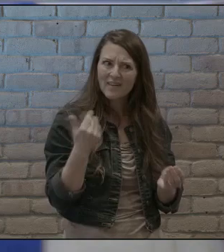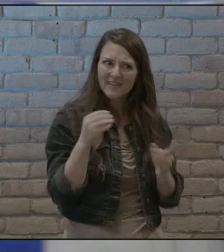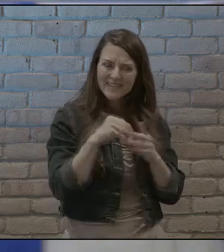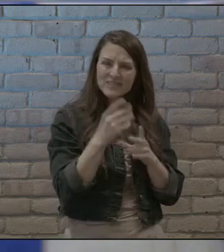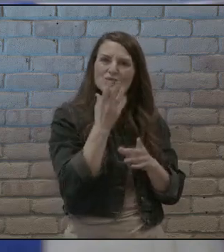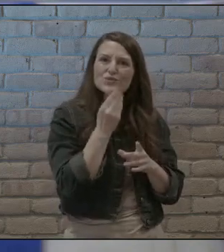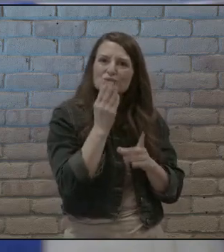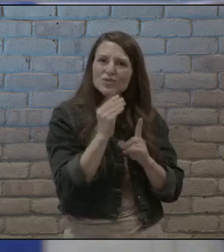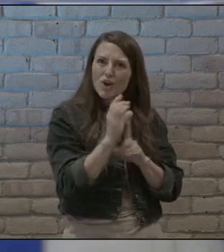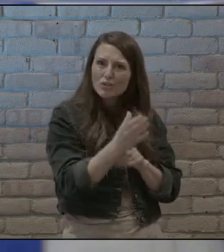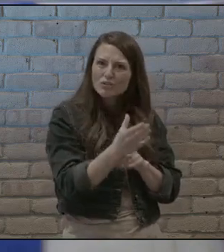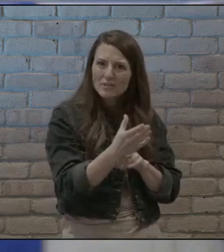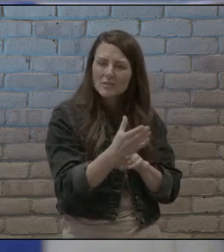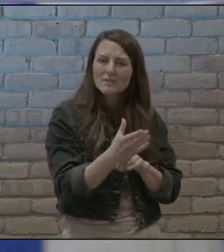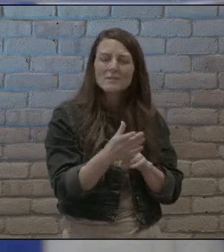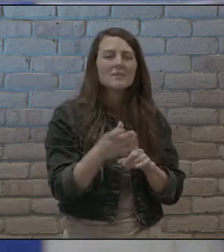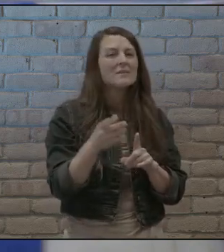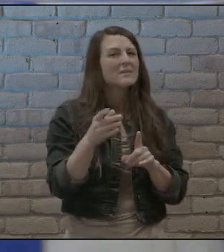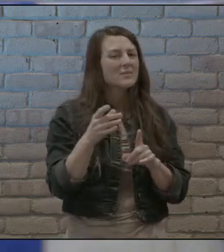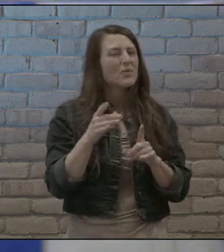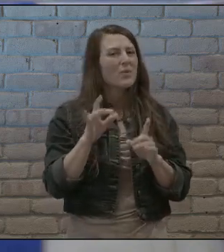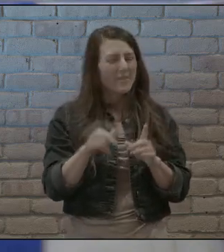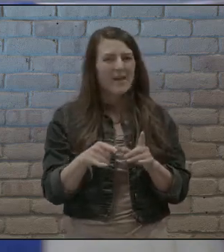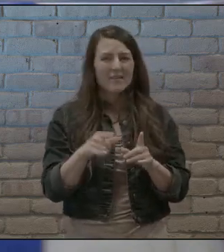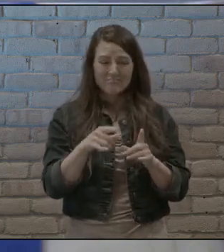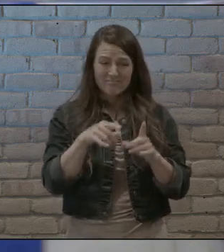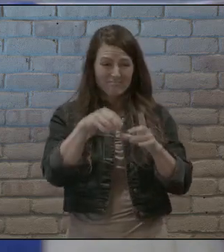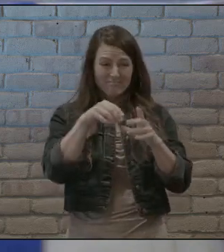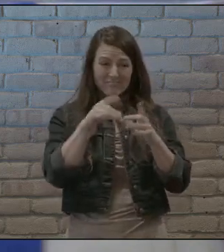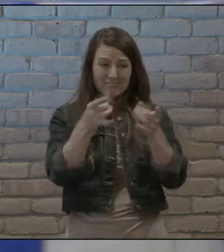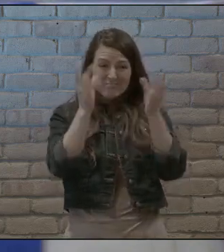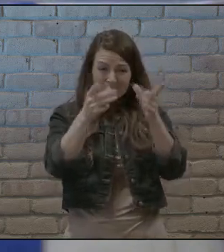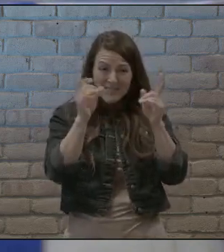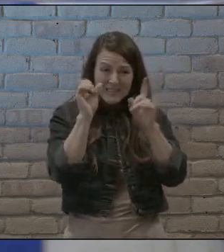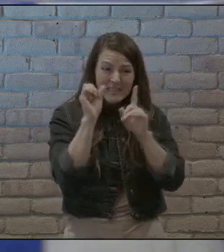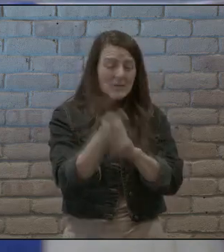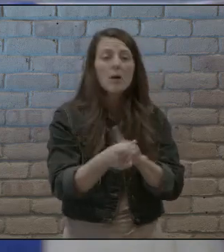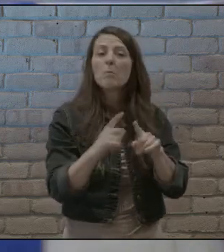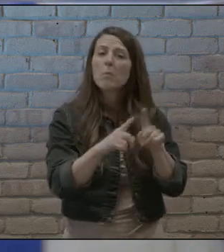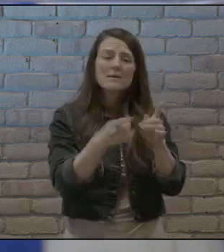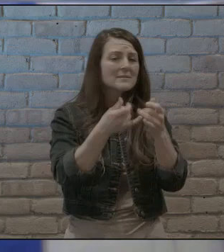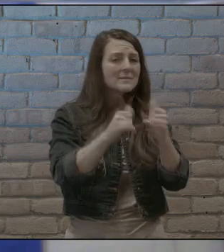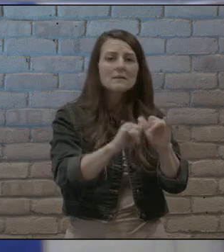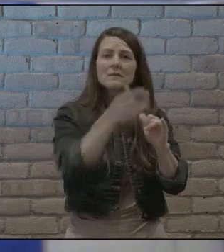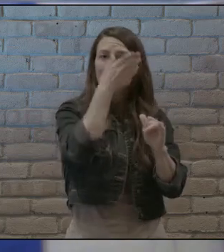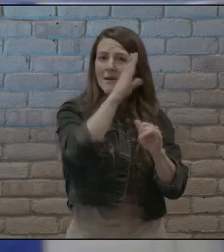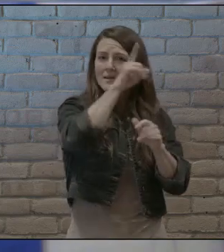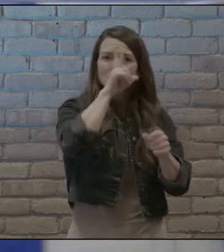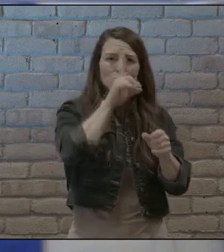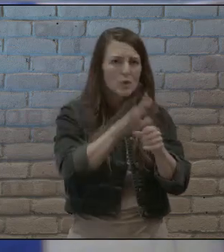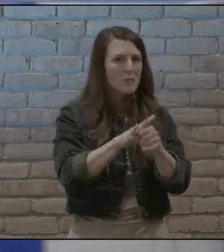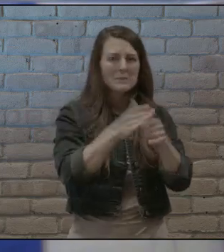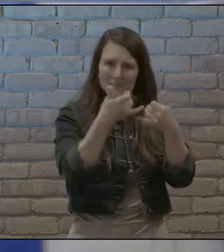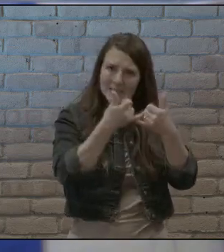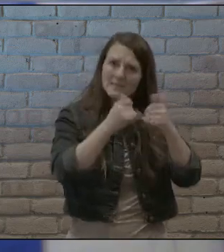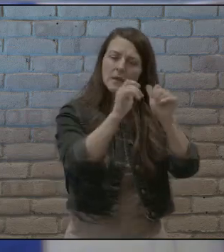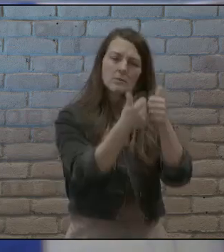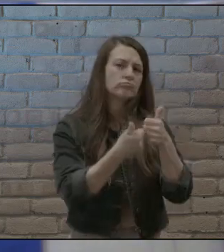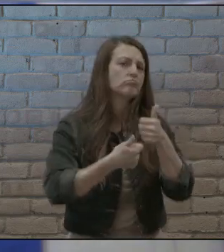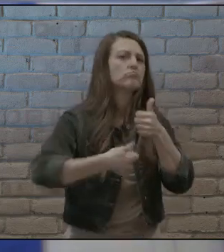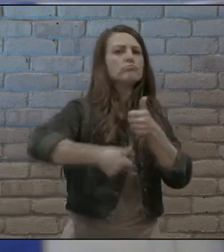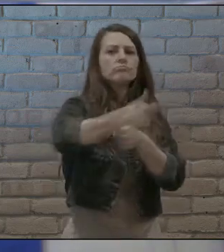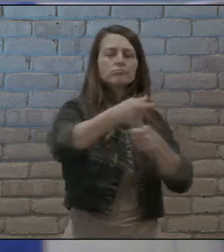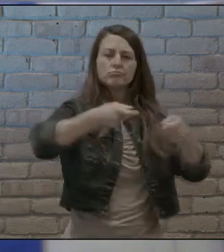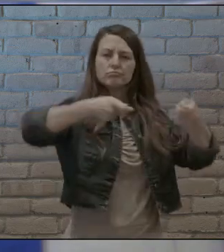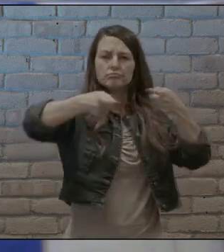great fear, and yet in the midst of that crisis, God's promises still reign supreme. And